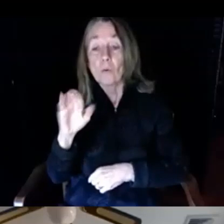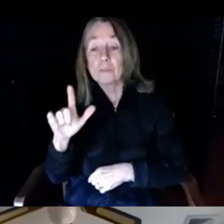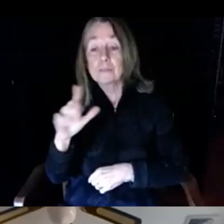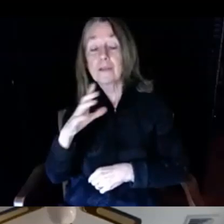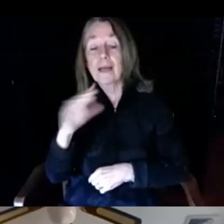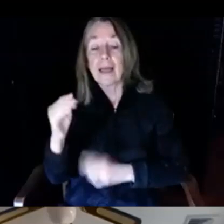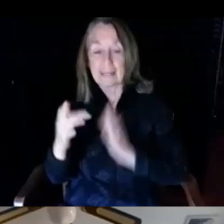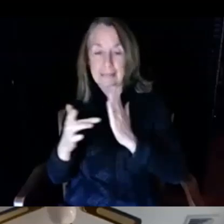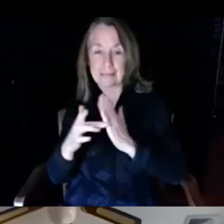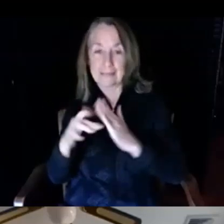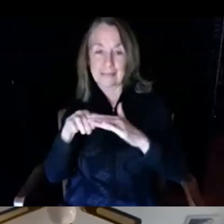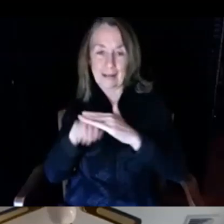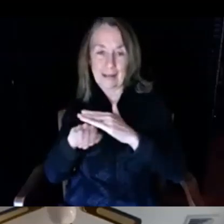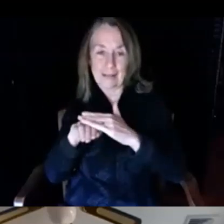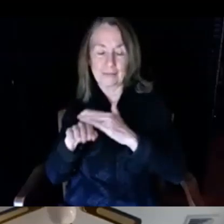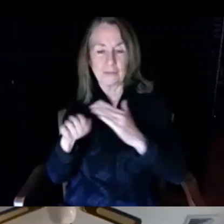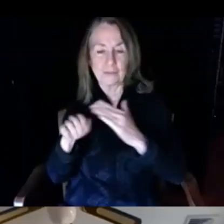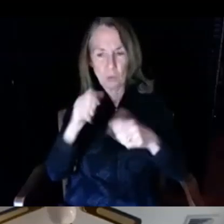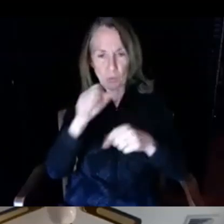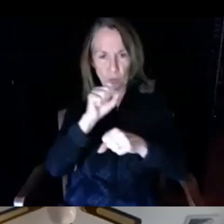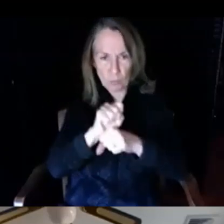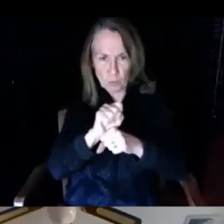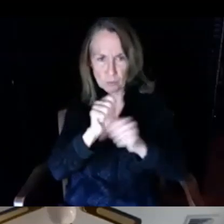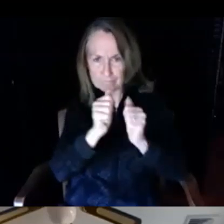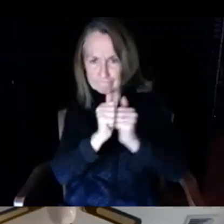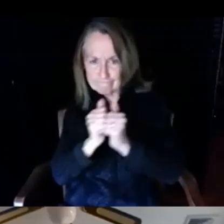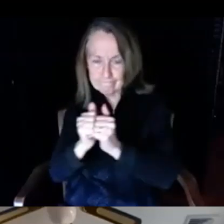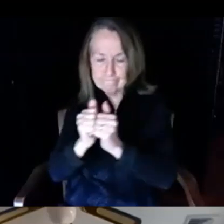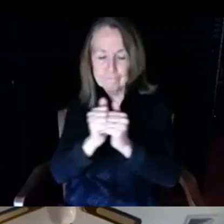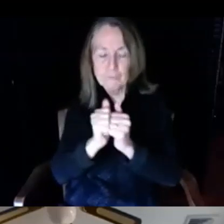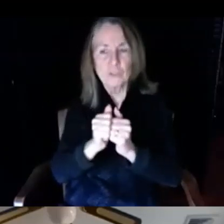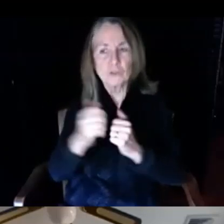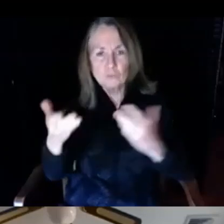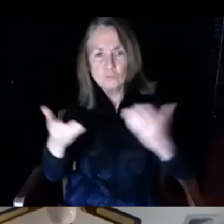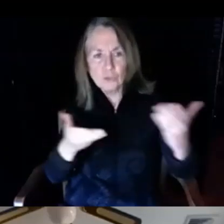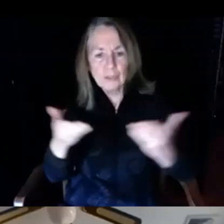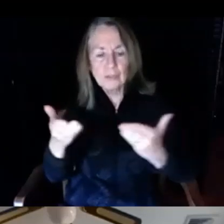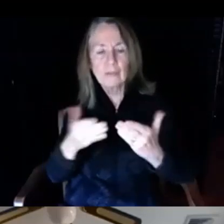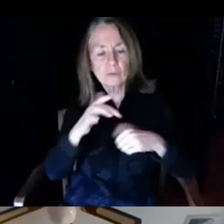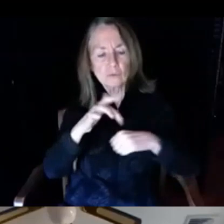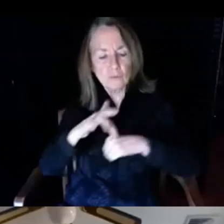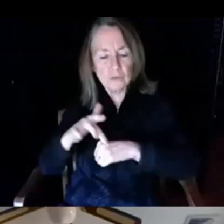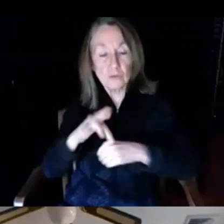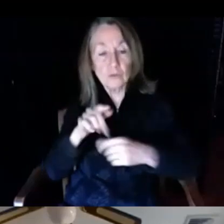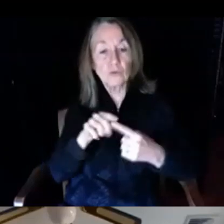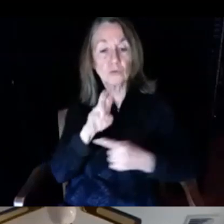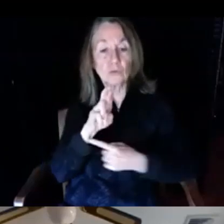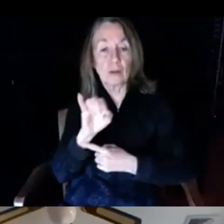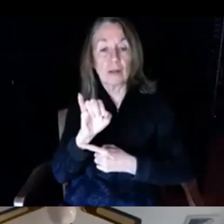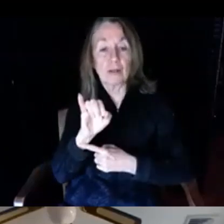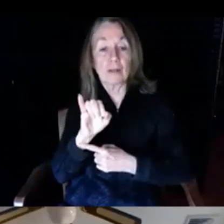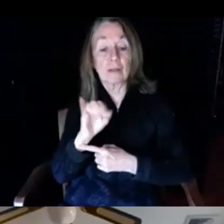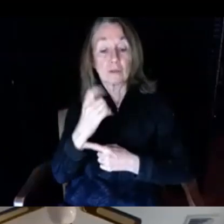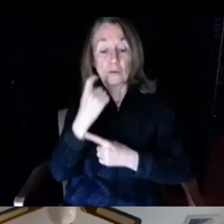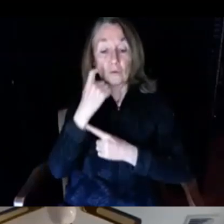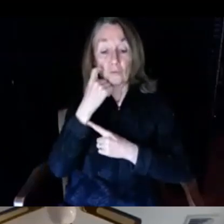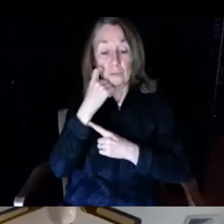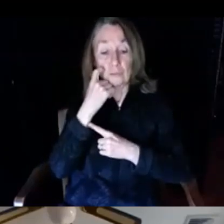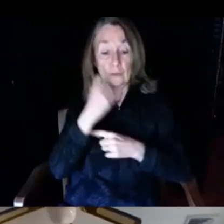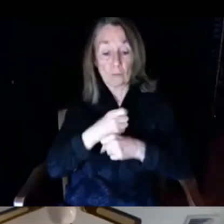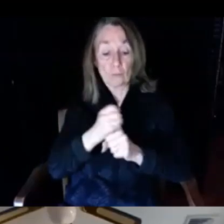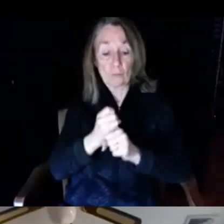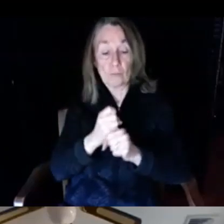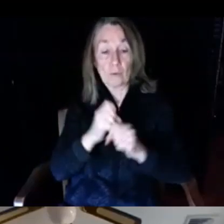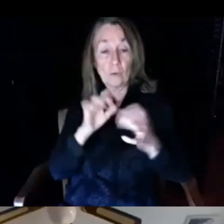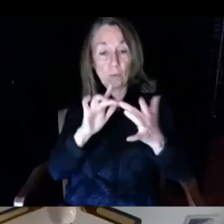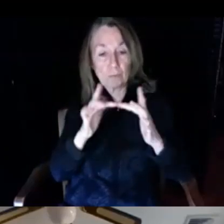together to try to bring resources to Rhode Island. And we recently, in the last week or two, created a website.